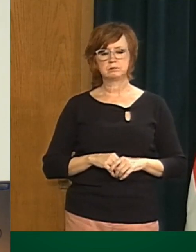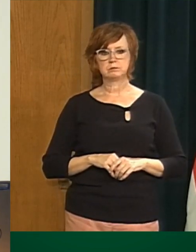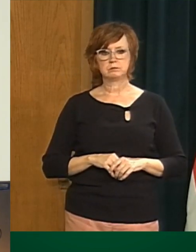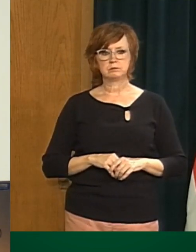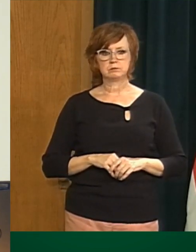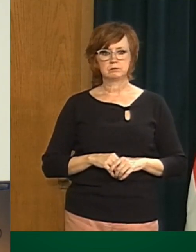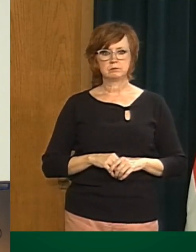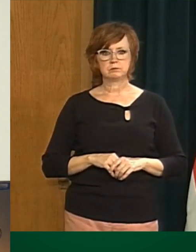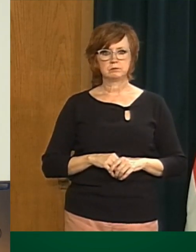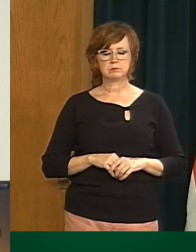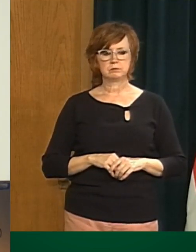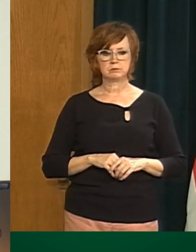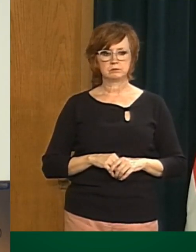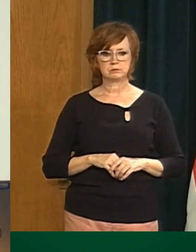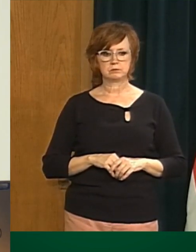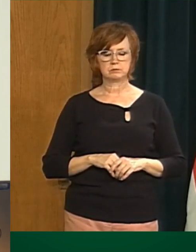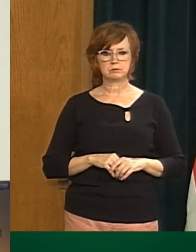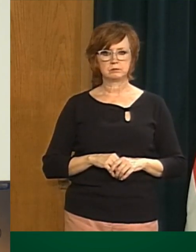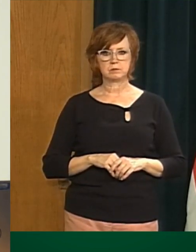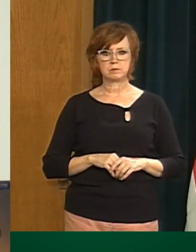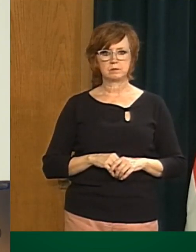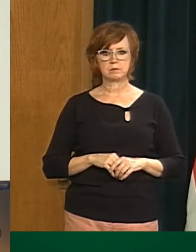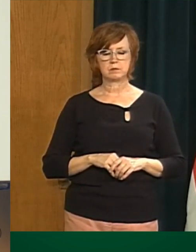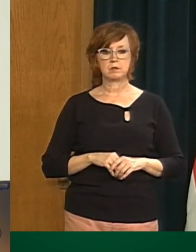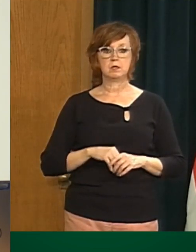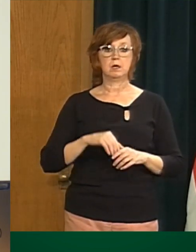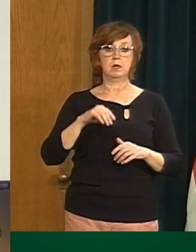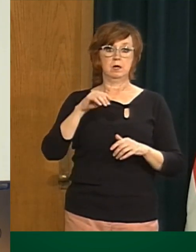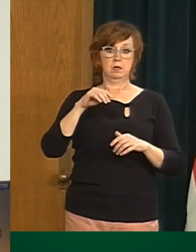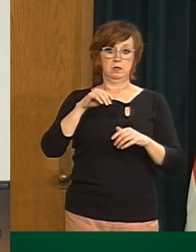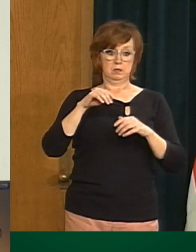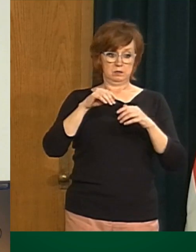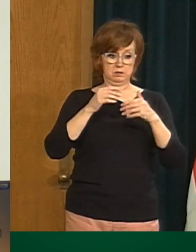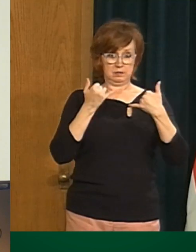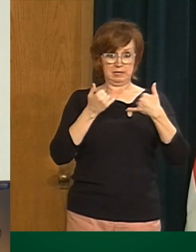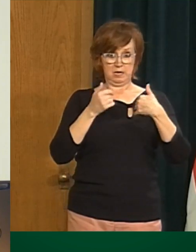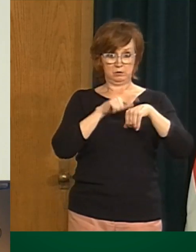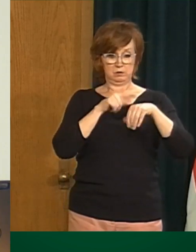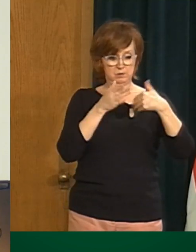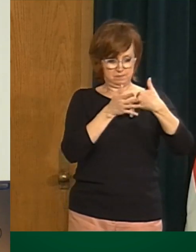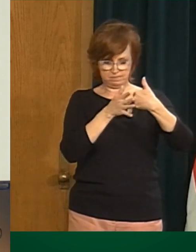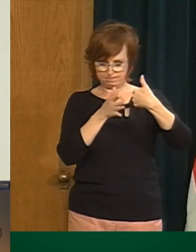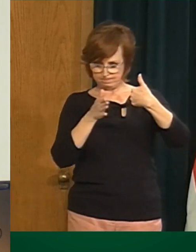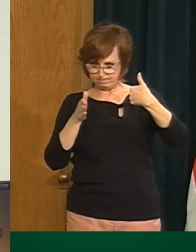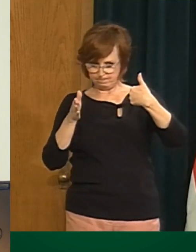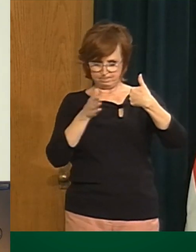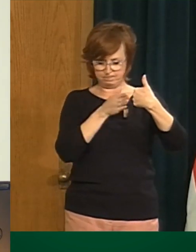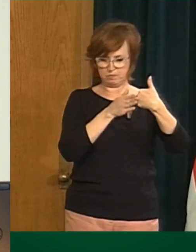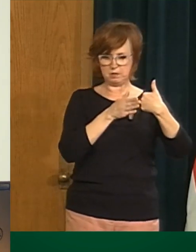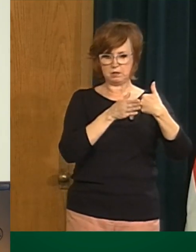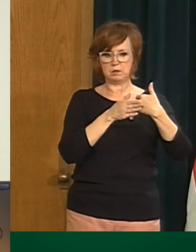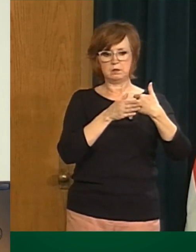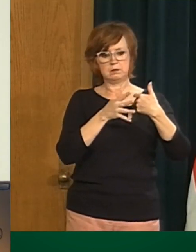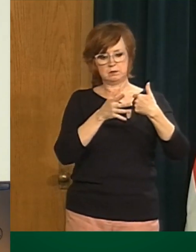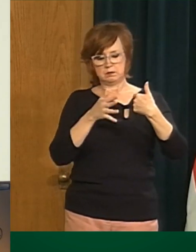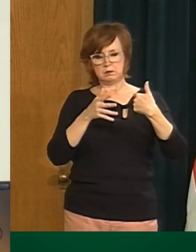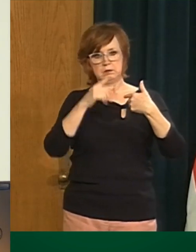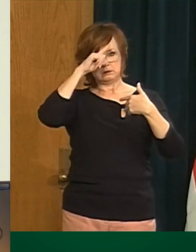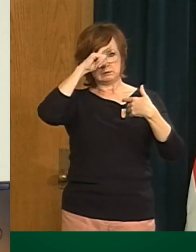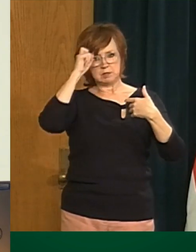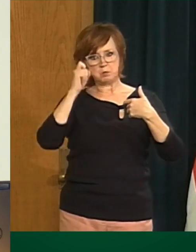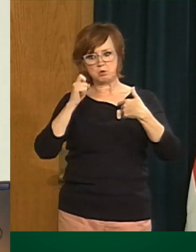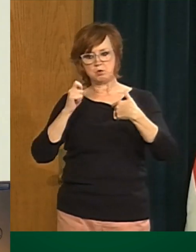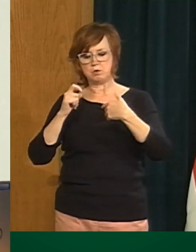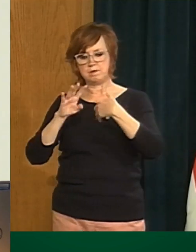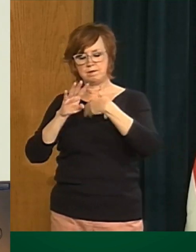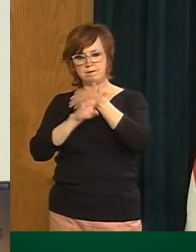concerns that will come up, as we reopen progressively, as we enter the fall. There's lots